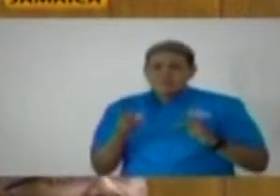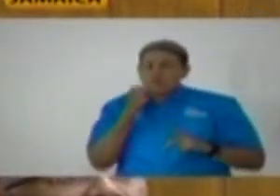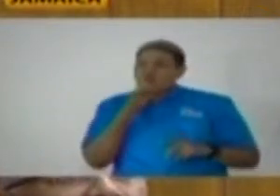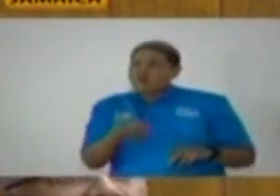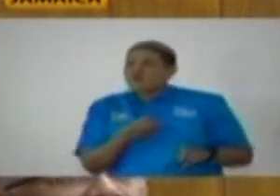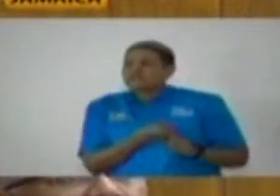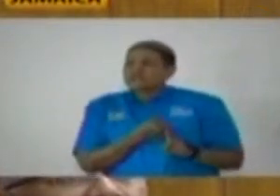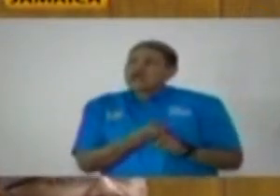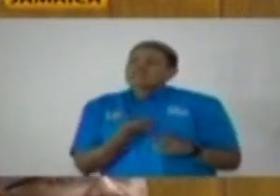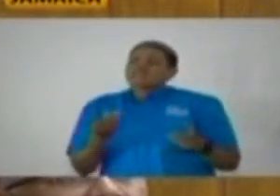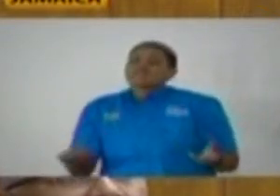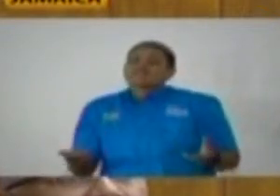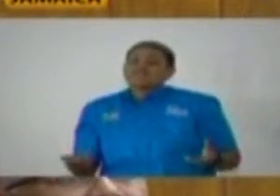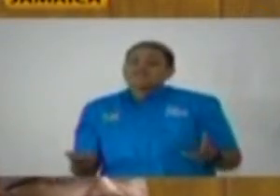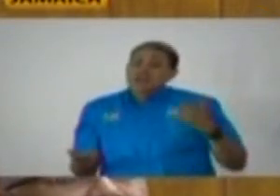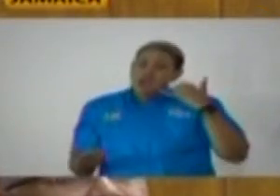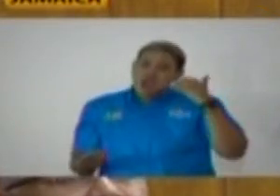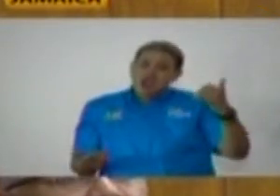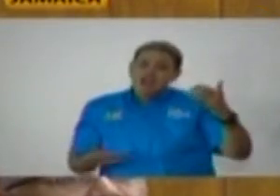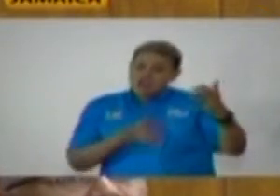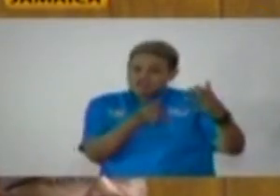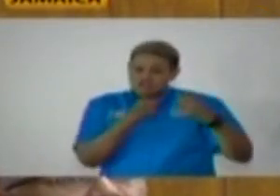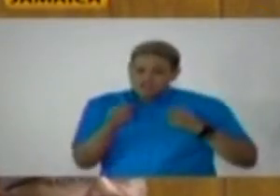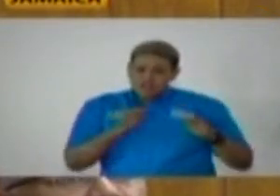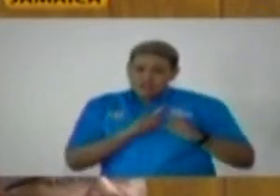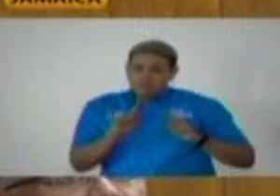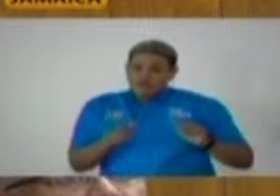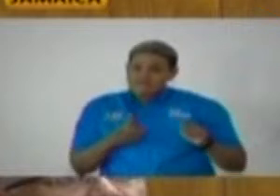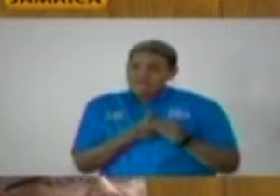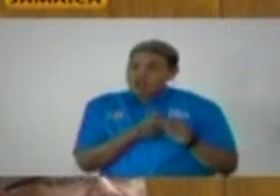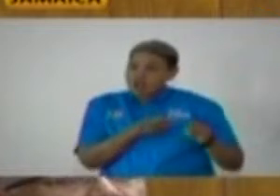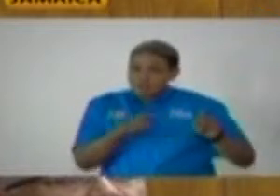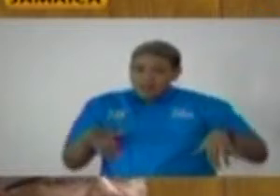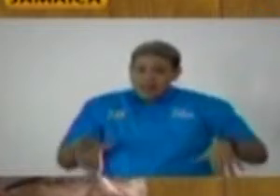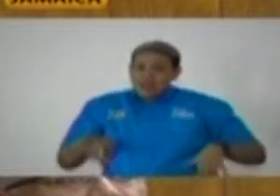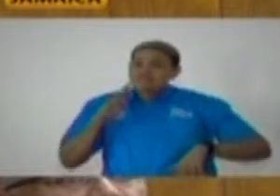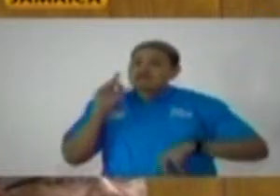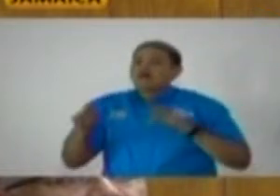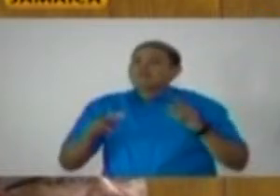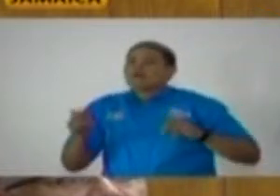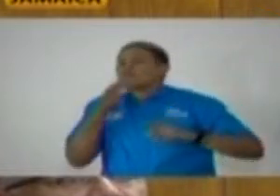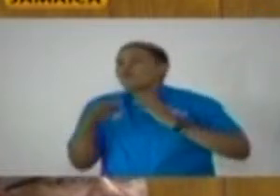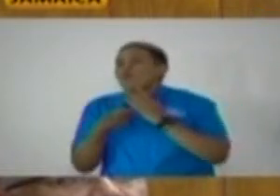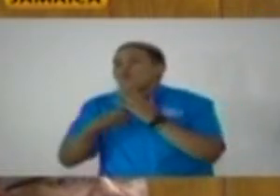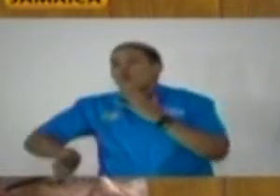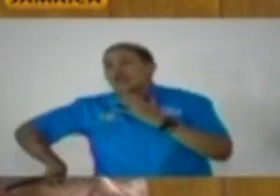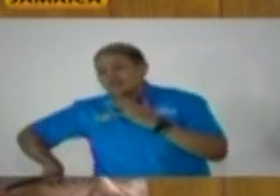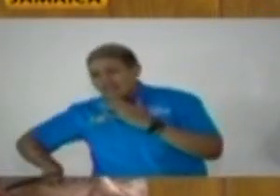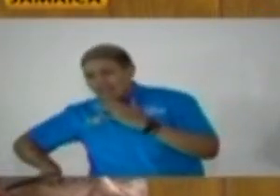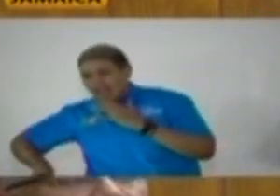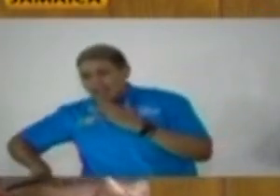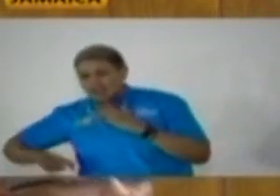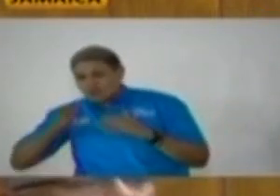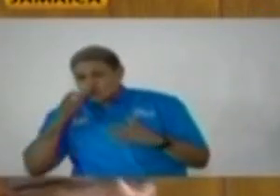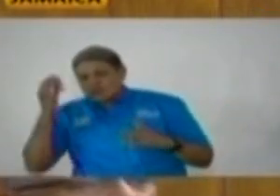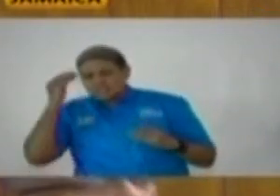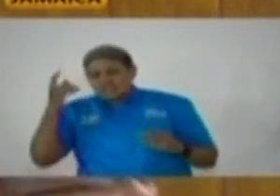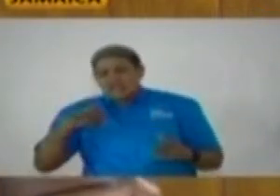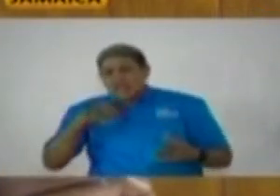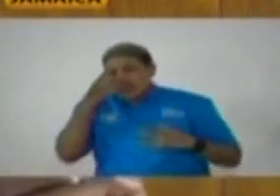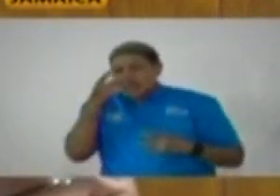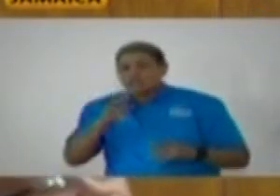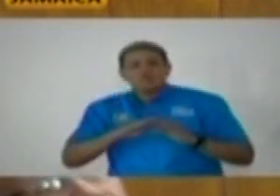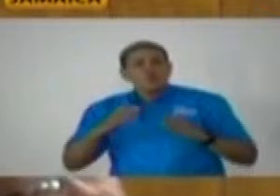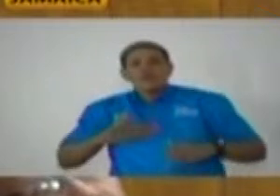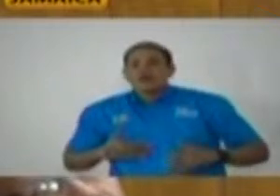been called and recruited but not followed up, from people who are qualified and who say them have an interest and nobody